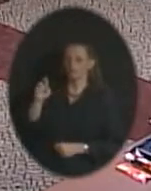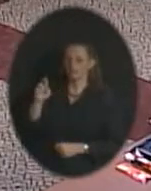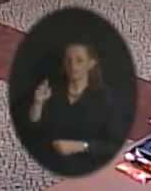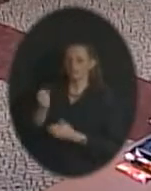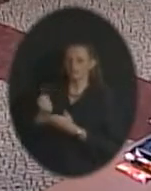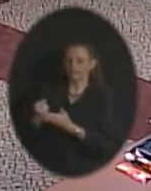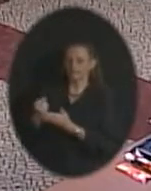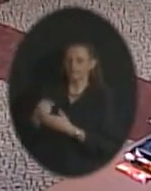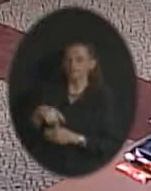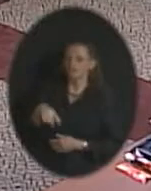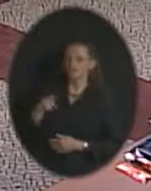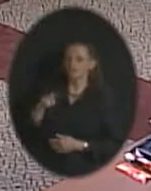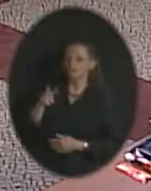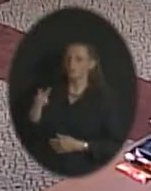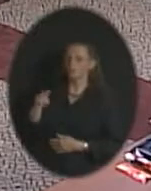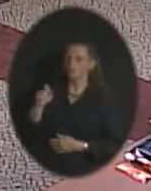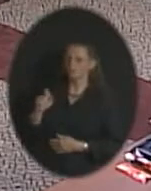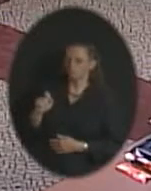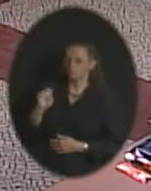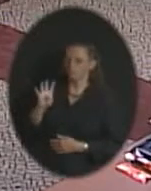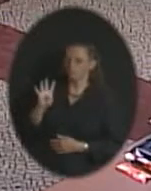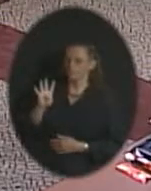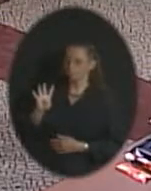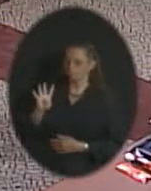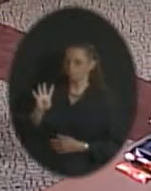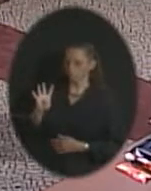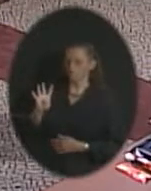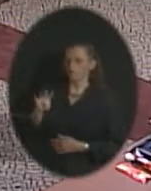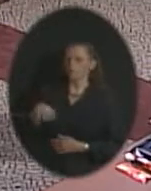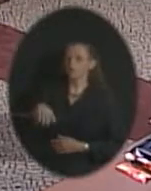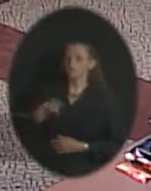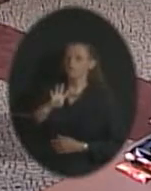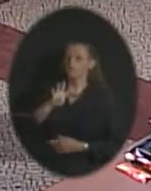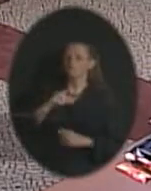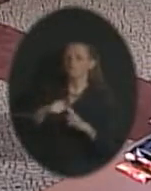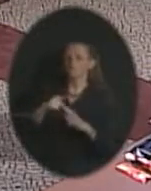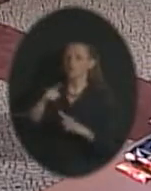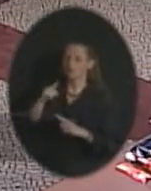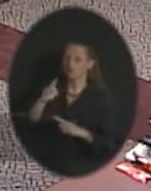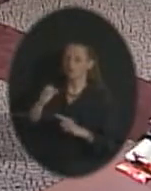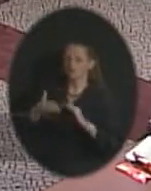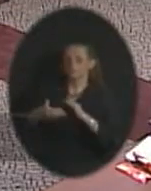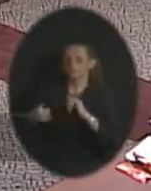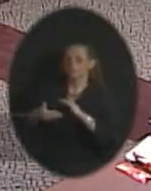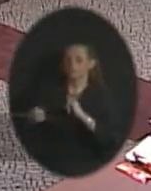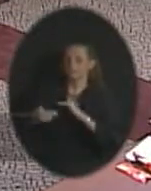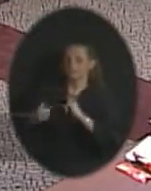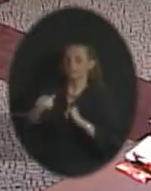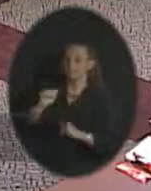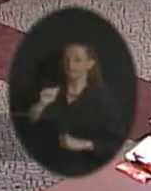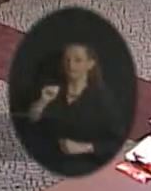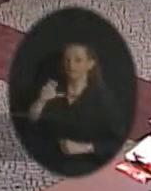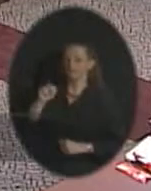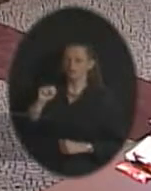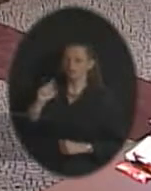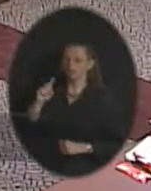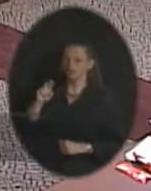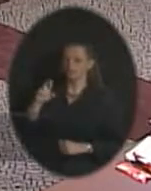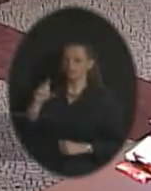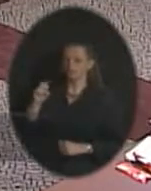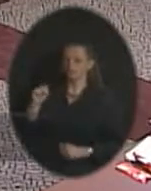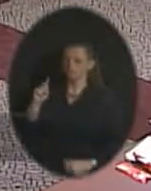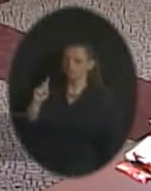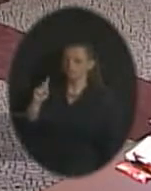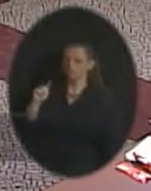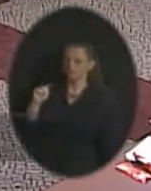of 22.4. The 4x100-meter relay team of Aaron Thacker, Dresden Wilbur, Tanner